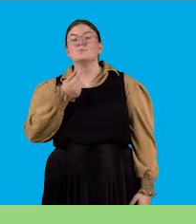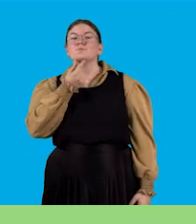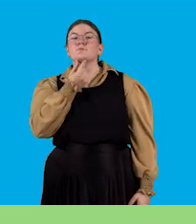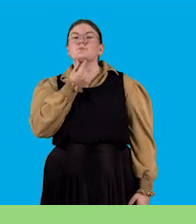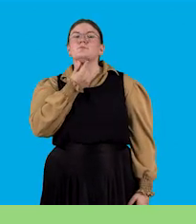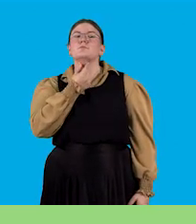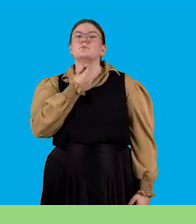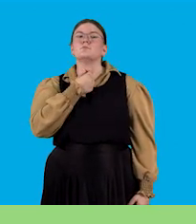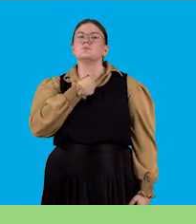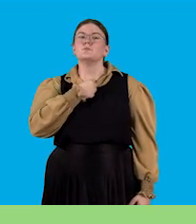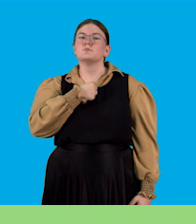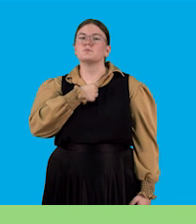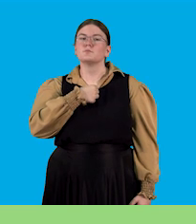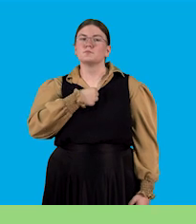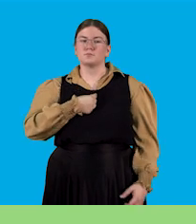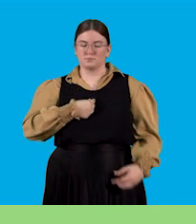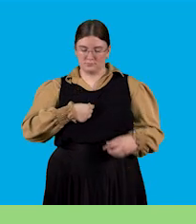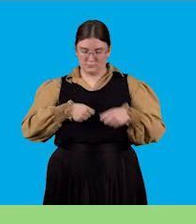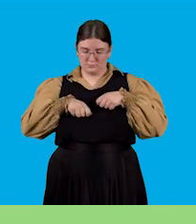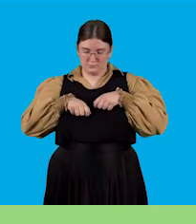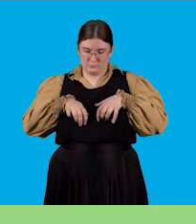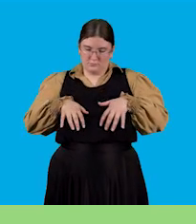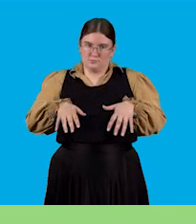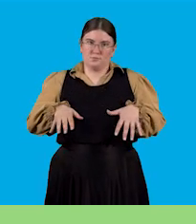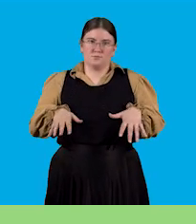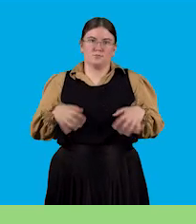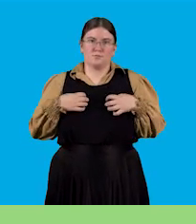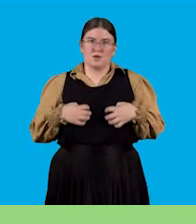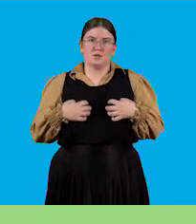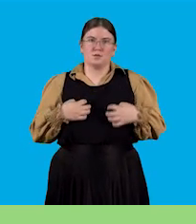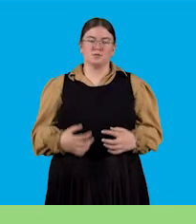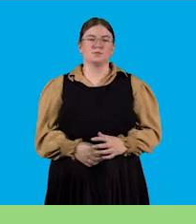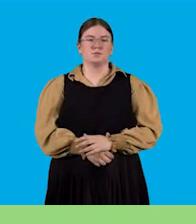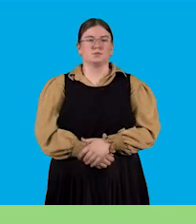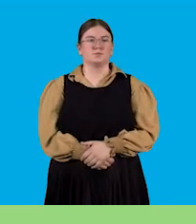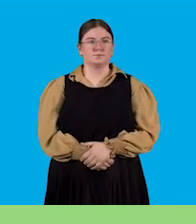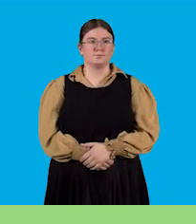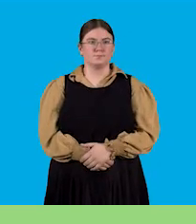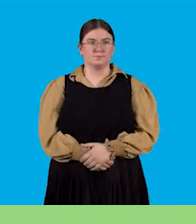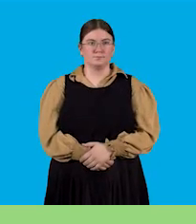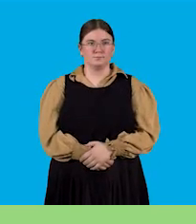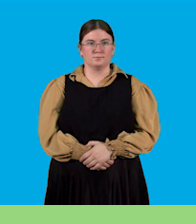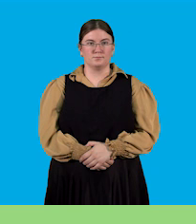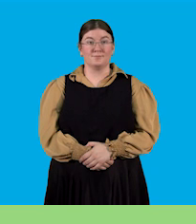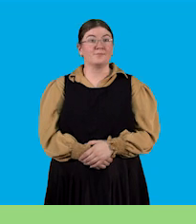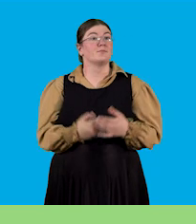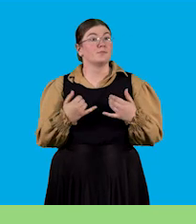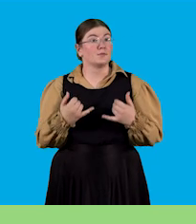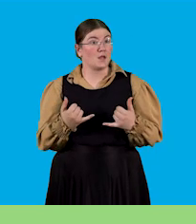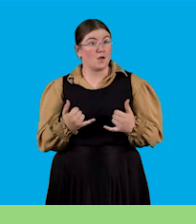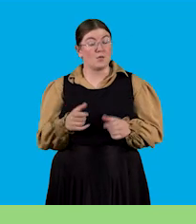tube that carries air from the mouth and nose to the bronchial tubes in the lungs.